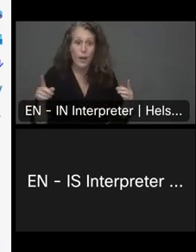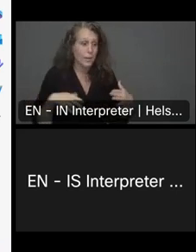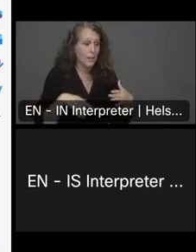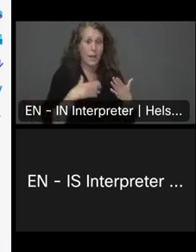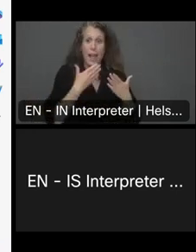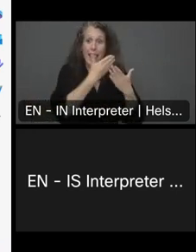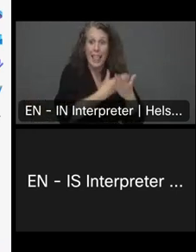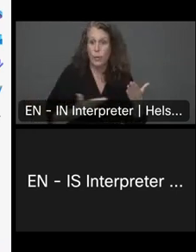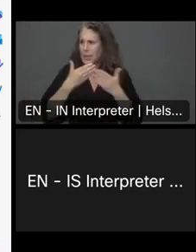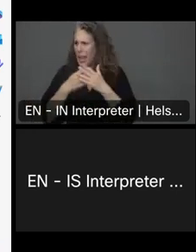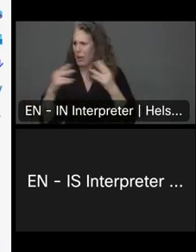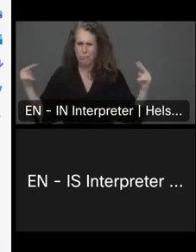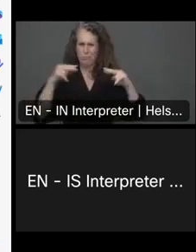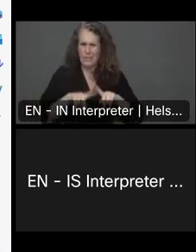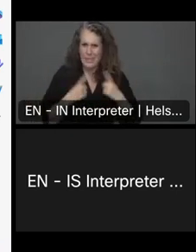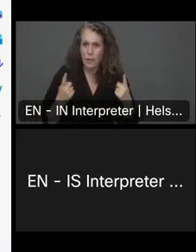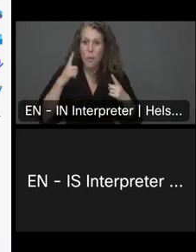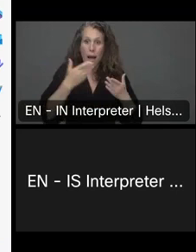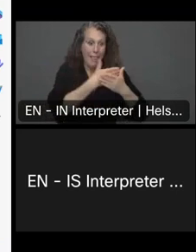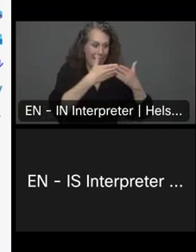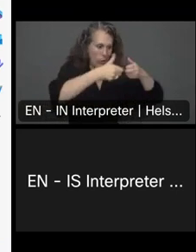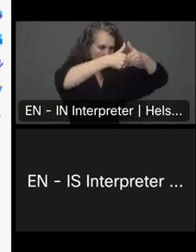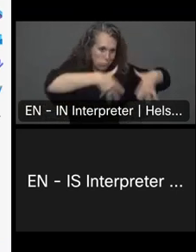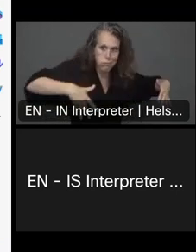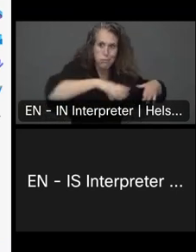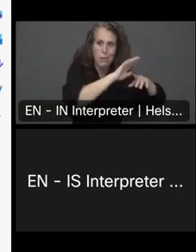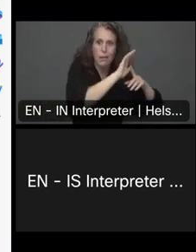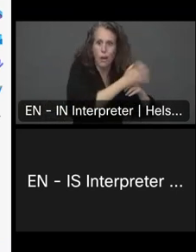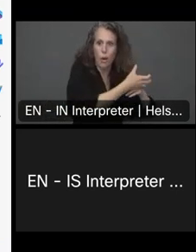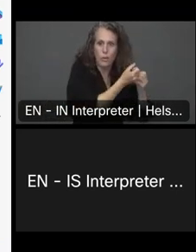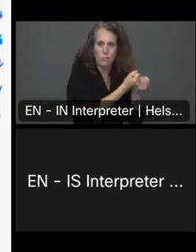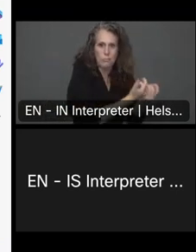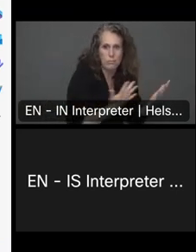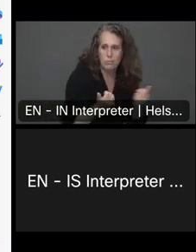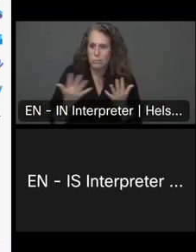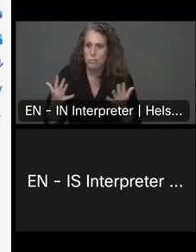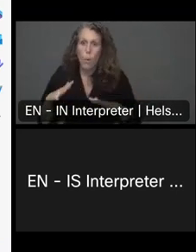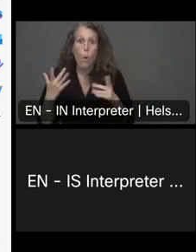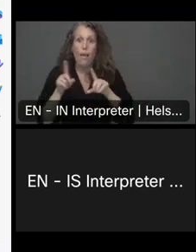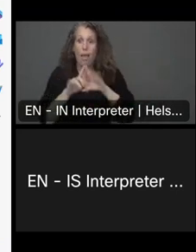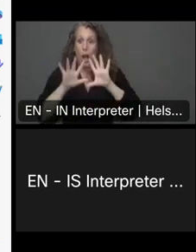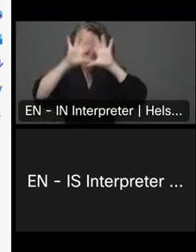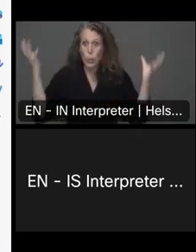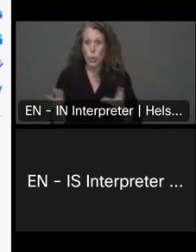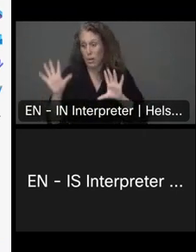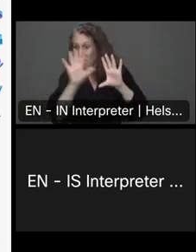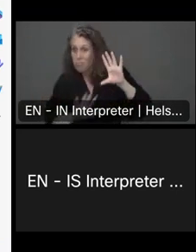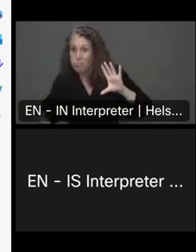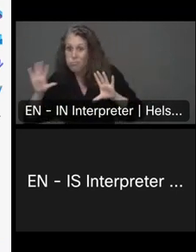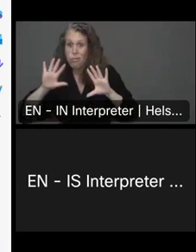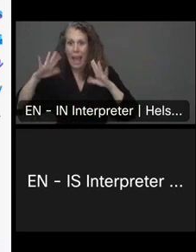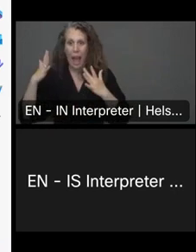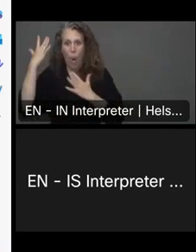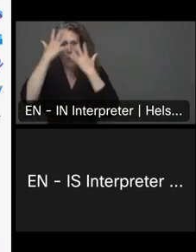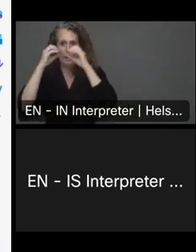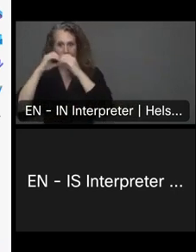to subculture within languages. And it's also an aerial feature, for instance, Southeast Asia, across different unrelated